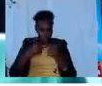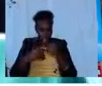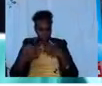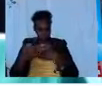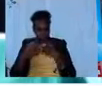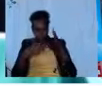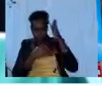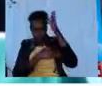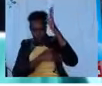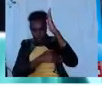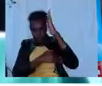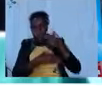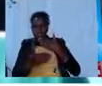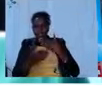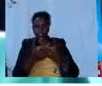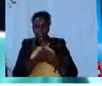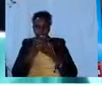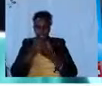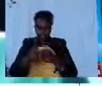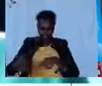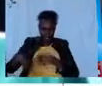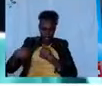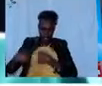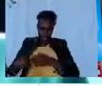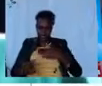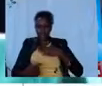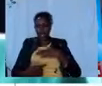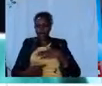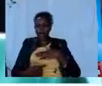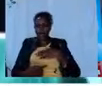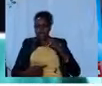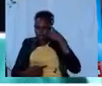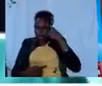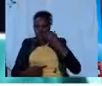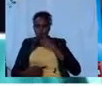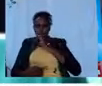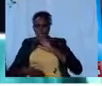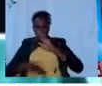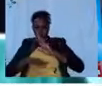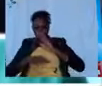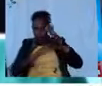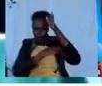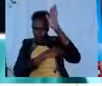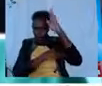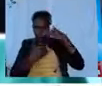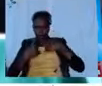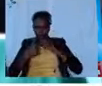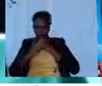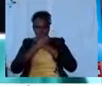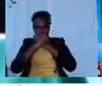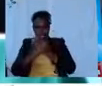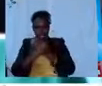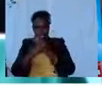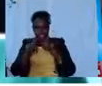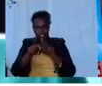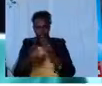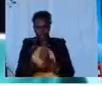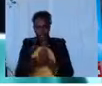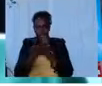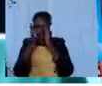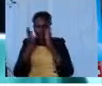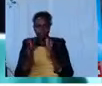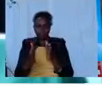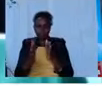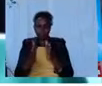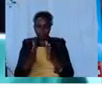before thee with thanksgiving in our hearts. For you, O God, have been our shelter, you've been our refuge.